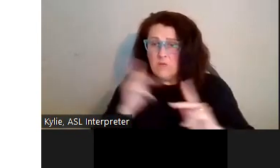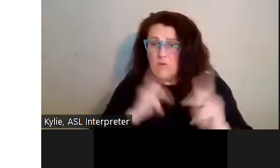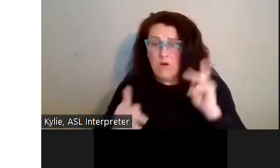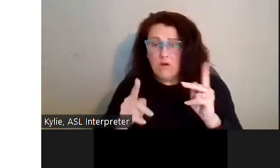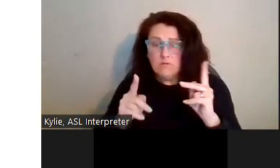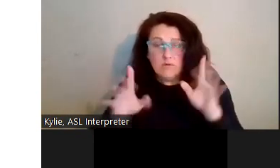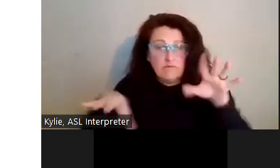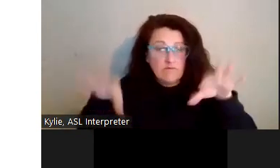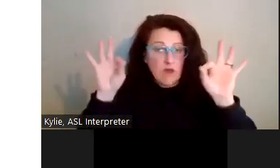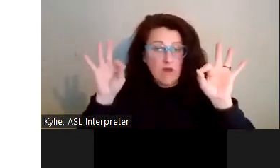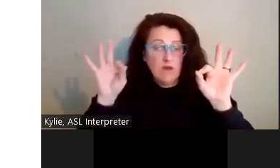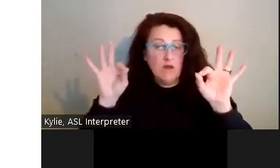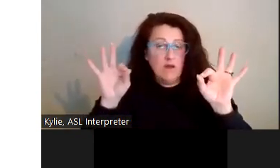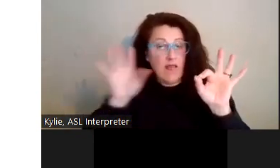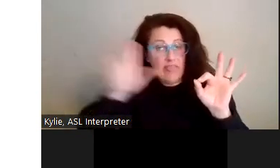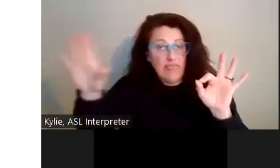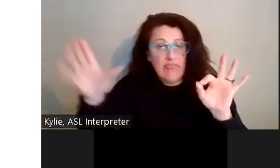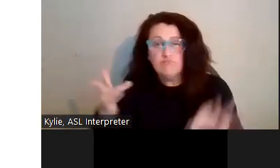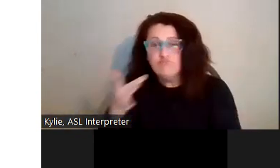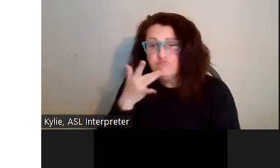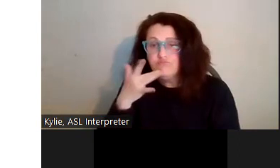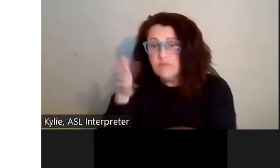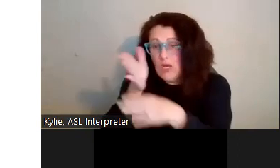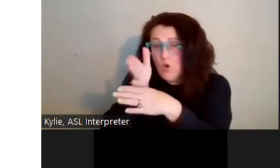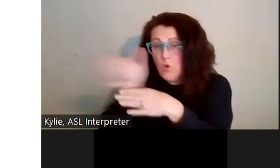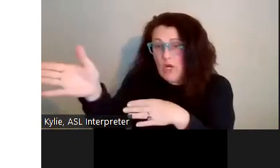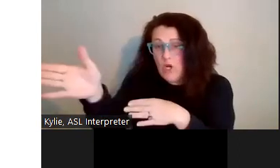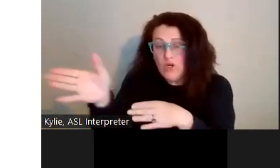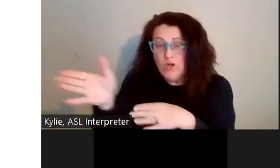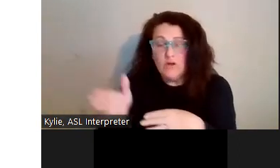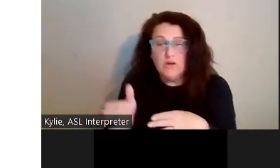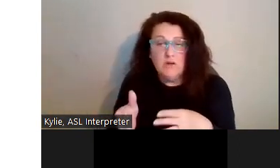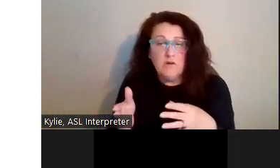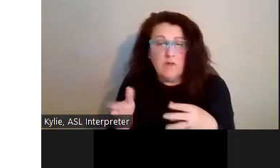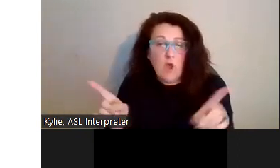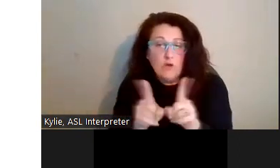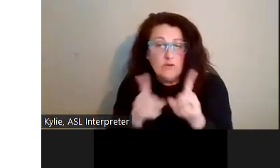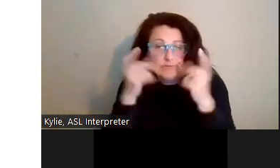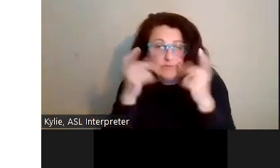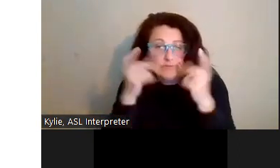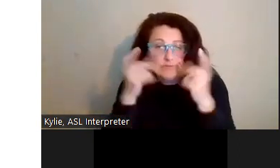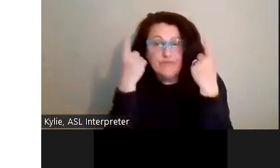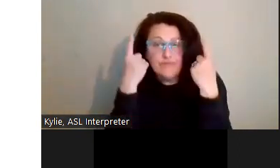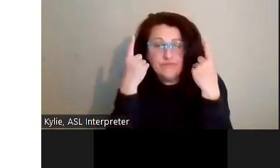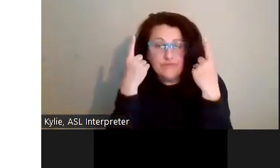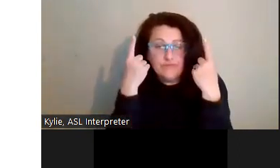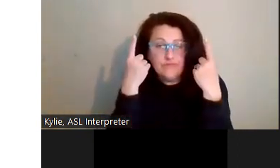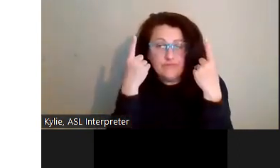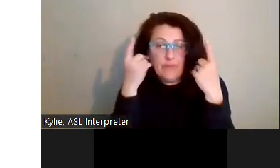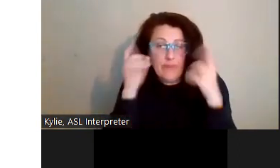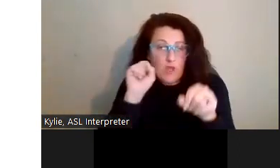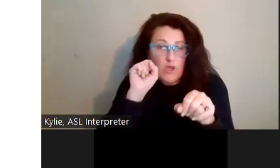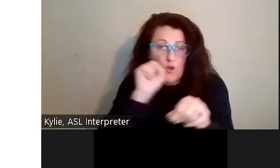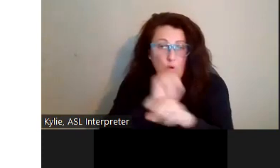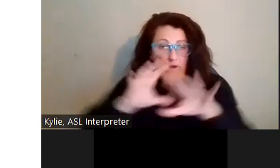discover their career path. They've been able to understand that the